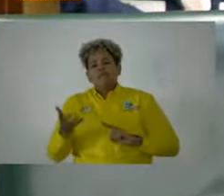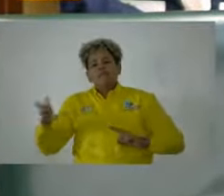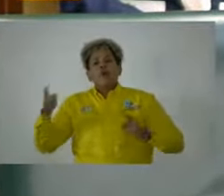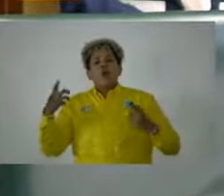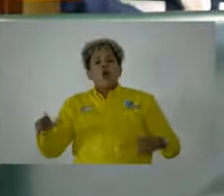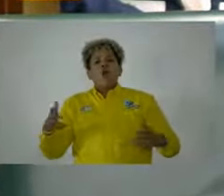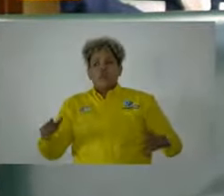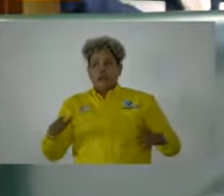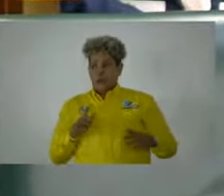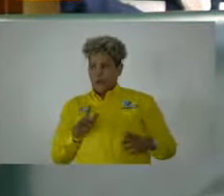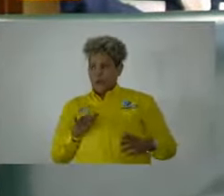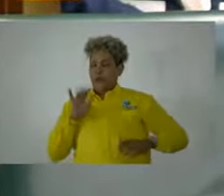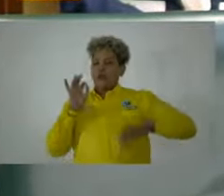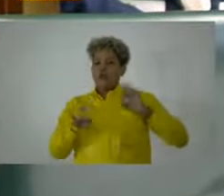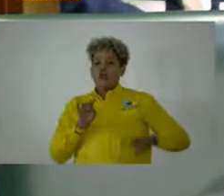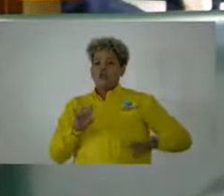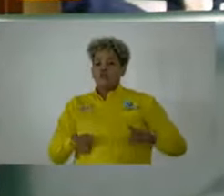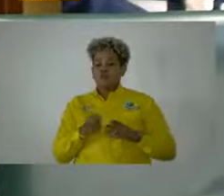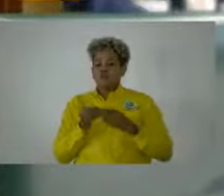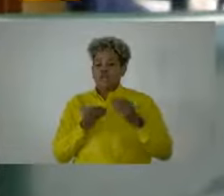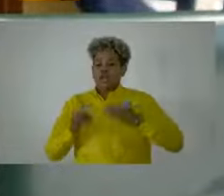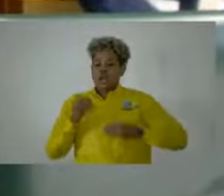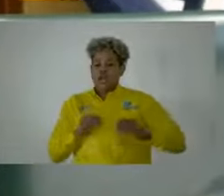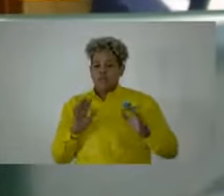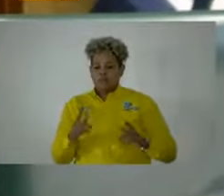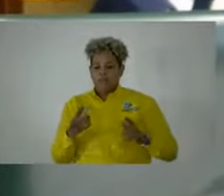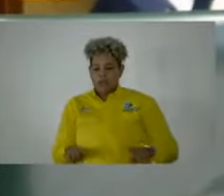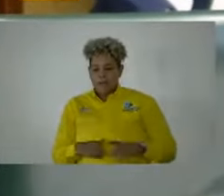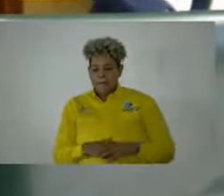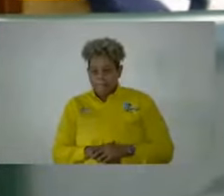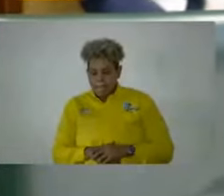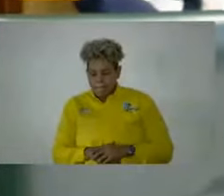already significant contribution to the economy.